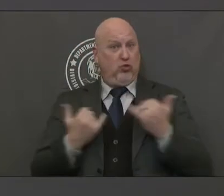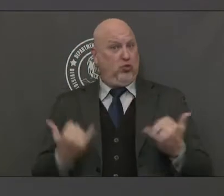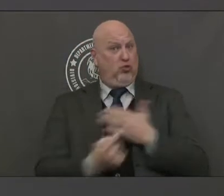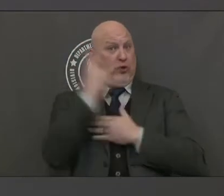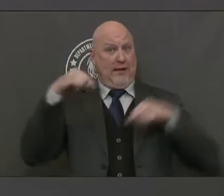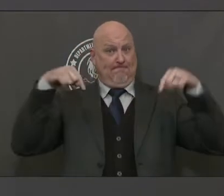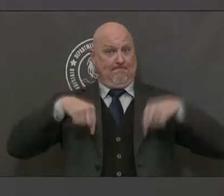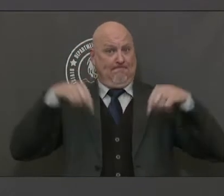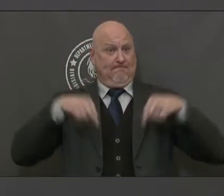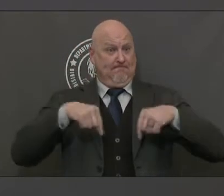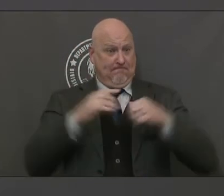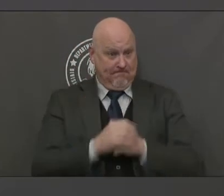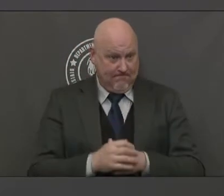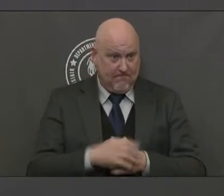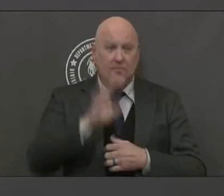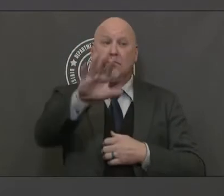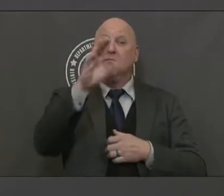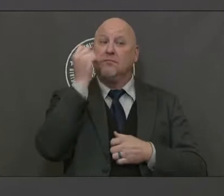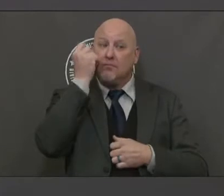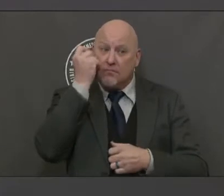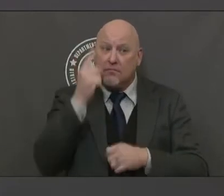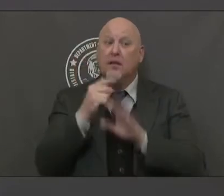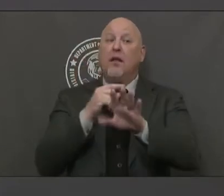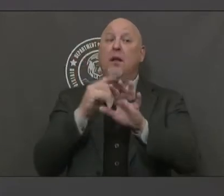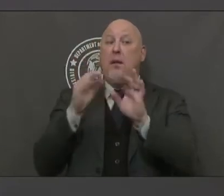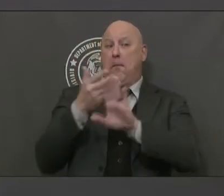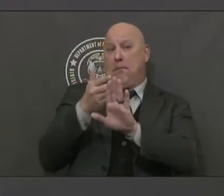go to